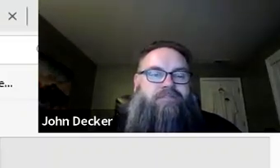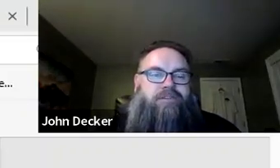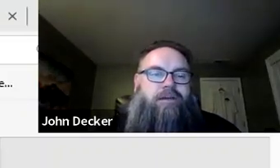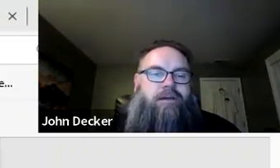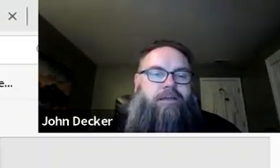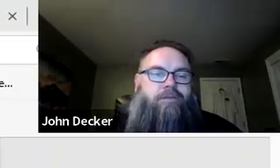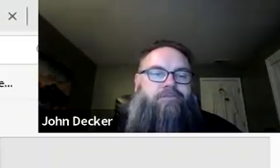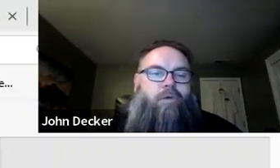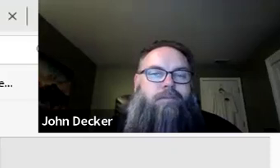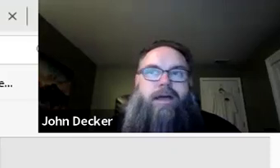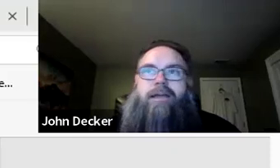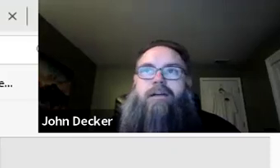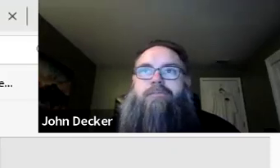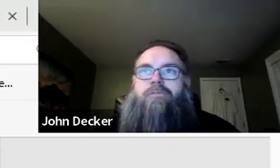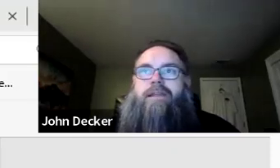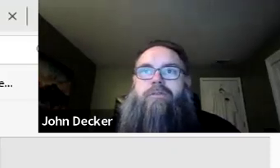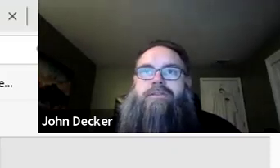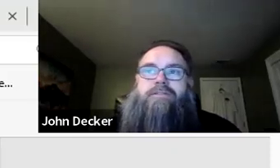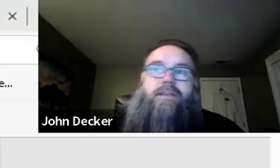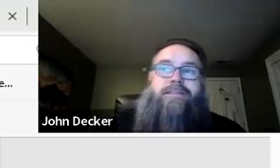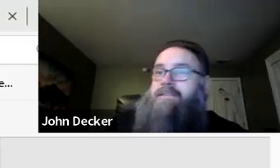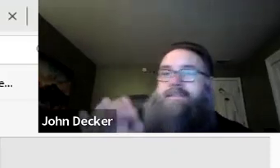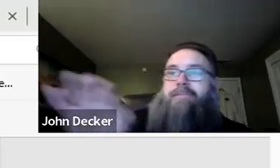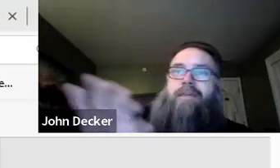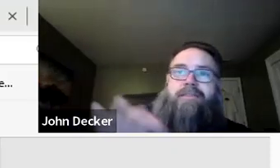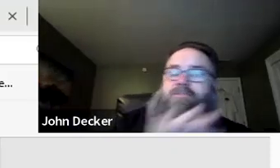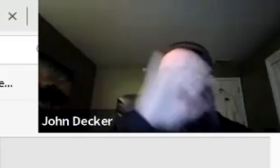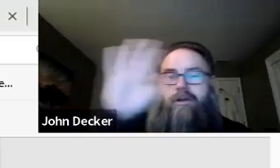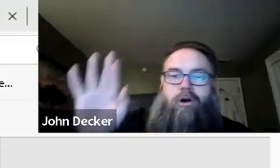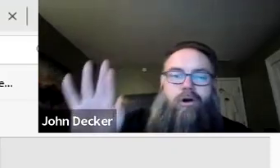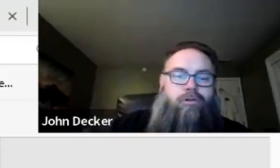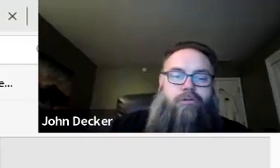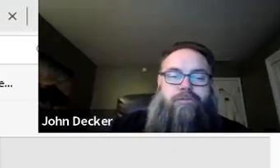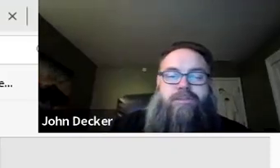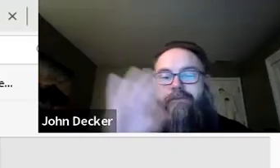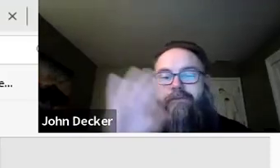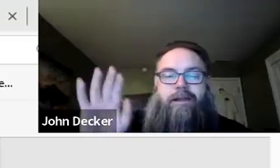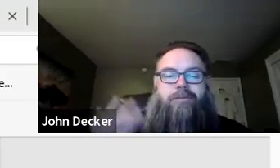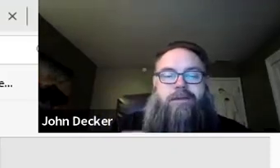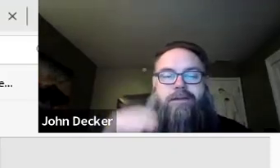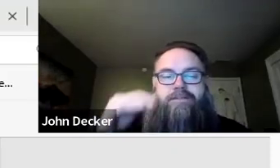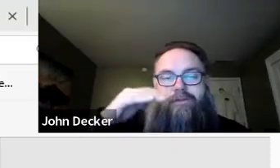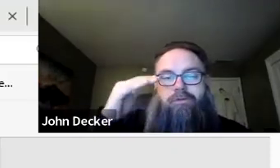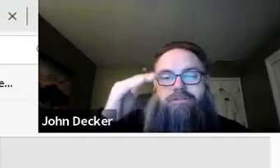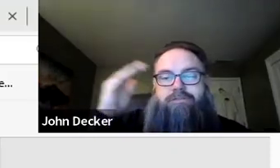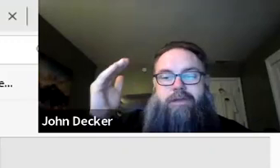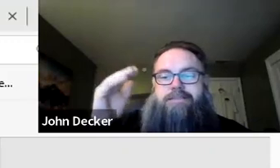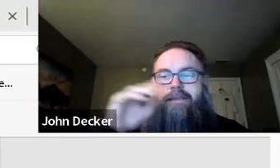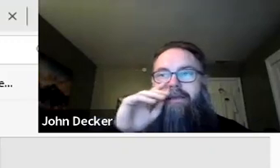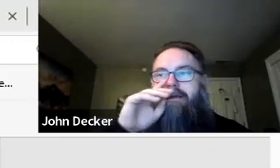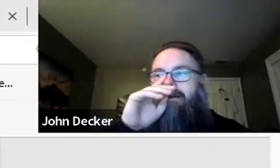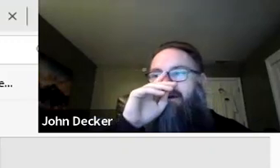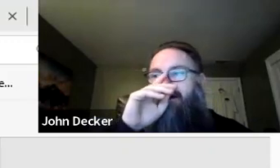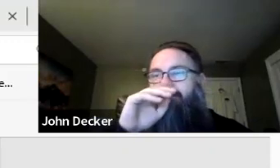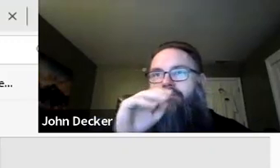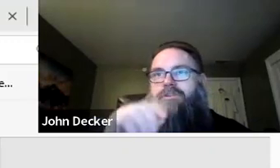But we'd have to wind back a couple of the rate increases. And this is the same thing. This is going on all over the state right now, because during the course of the rate